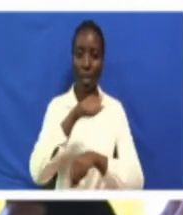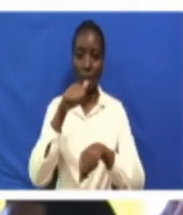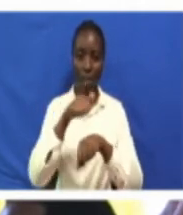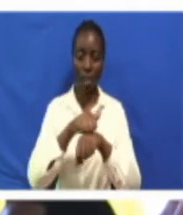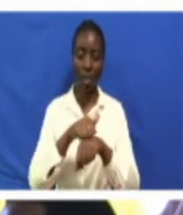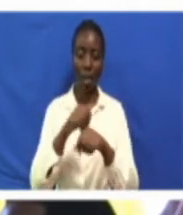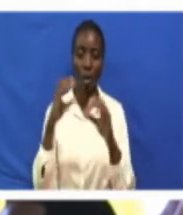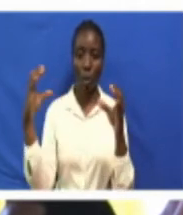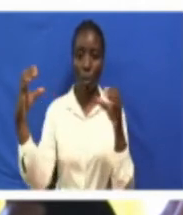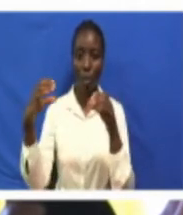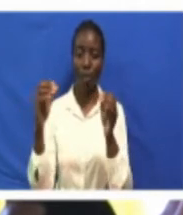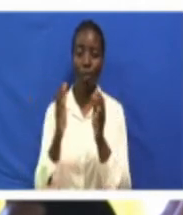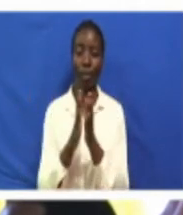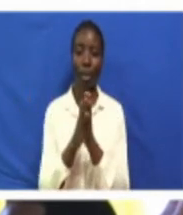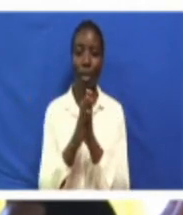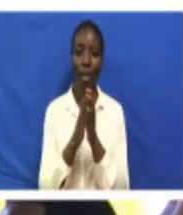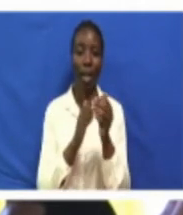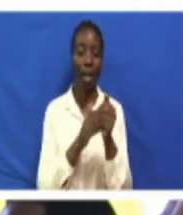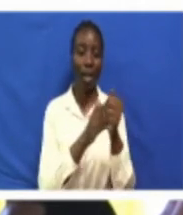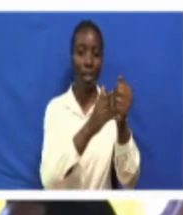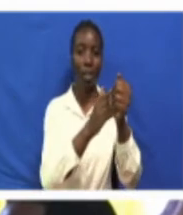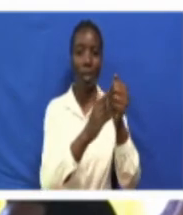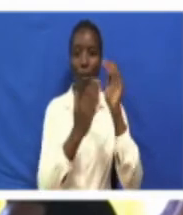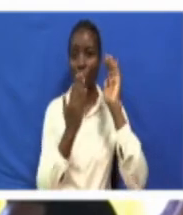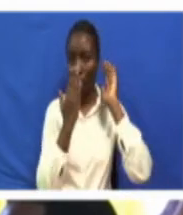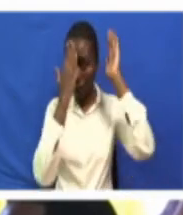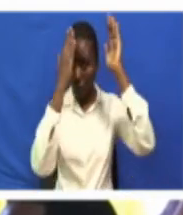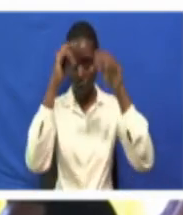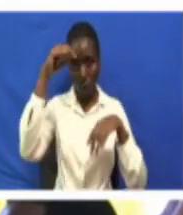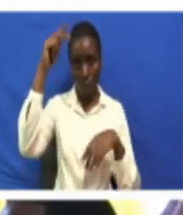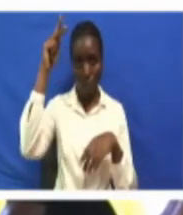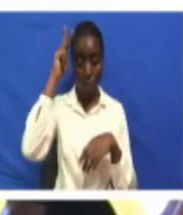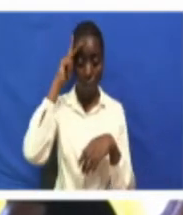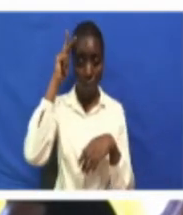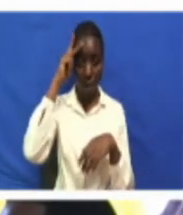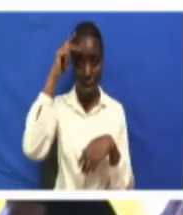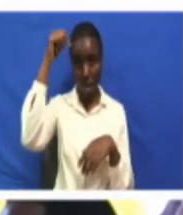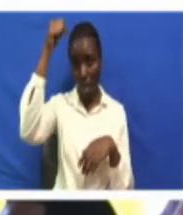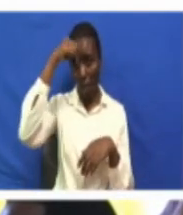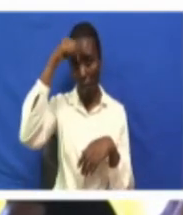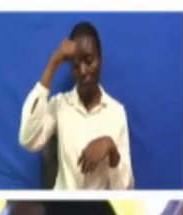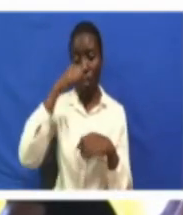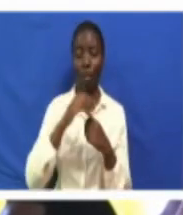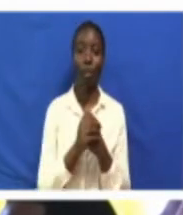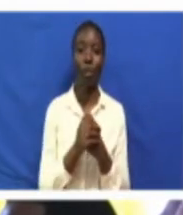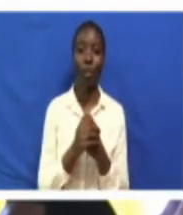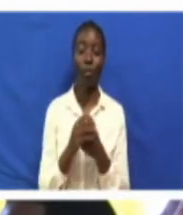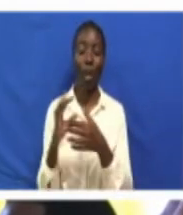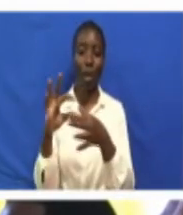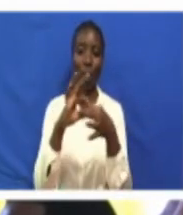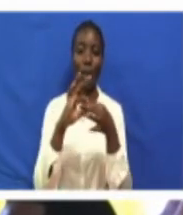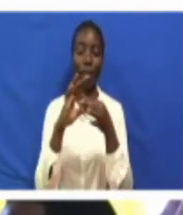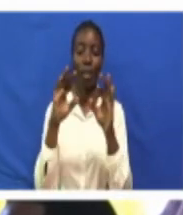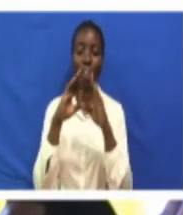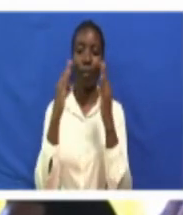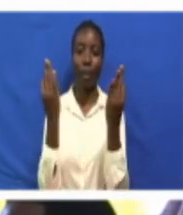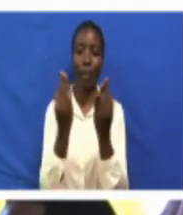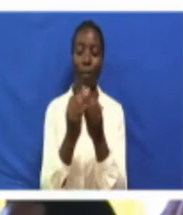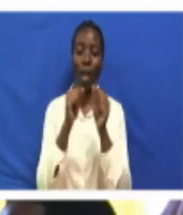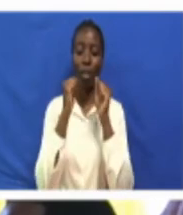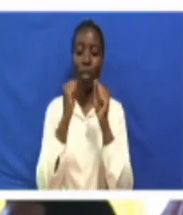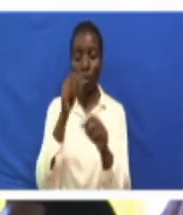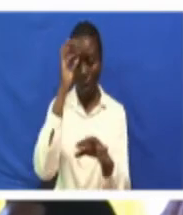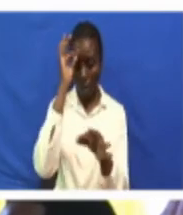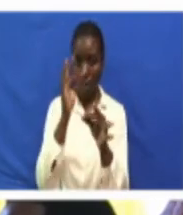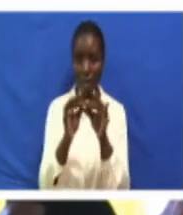community Guided by Shepherd's wisdom a theme which resonates a United Family strong